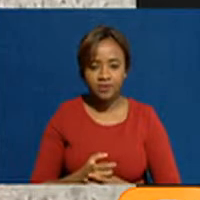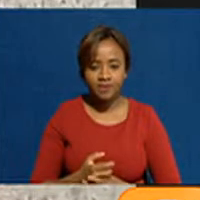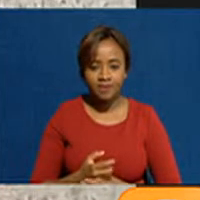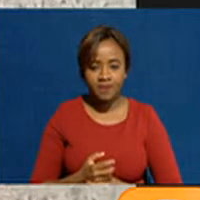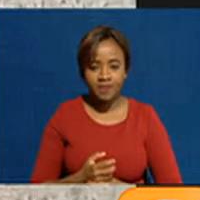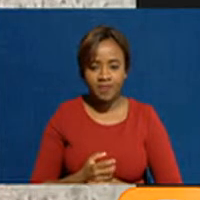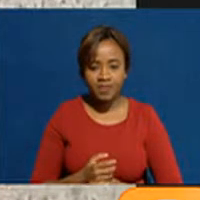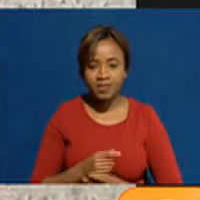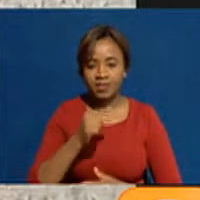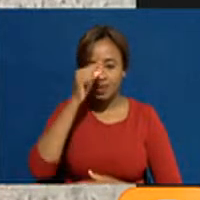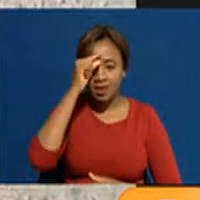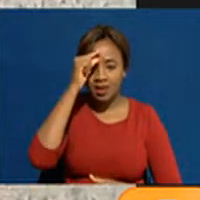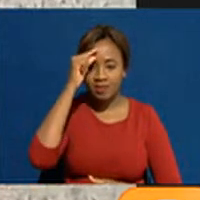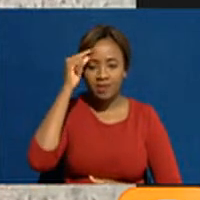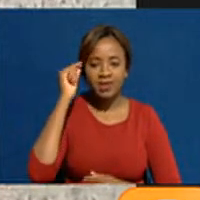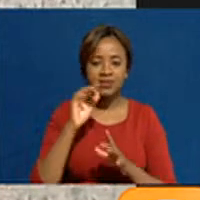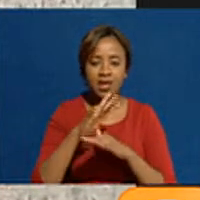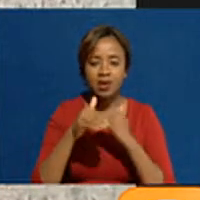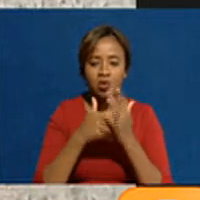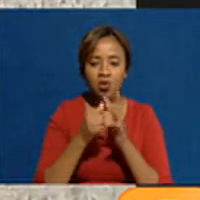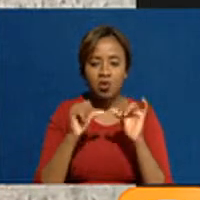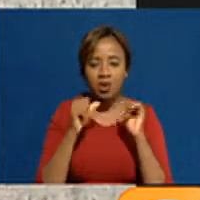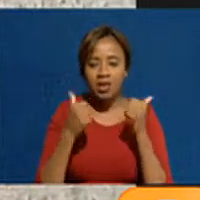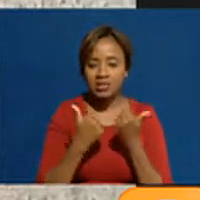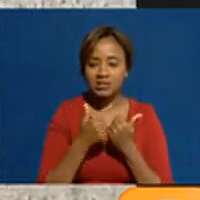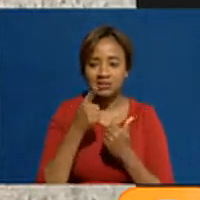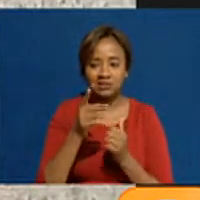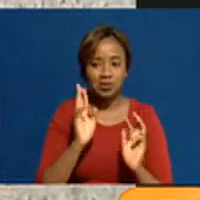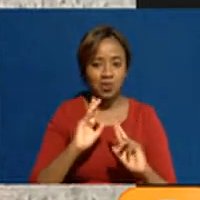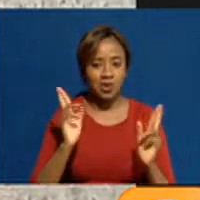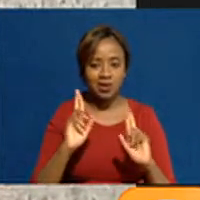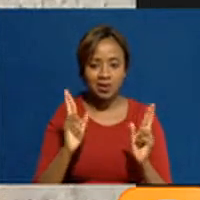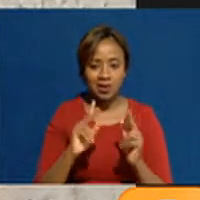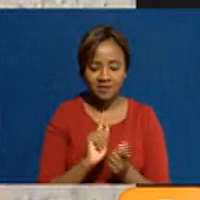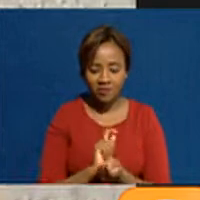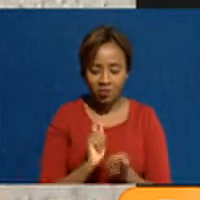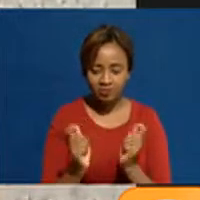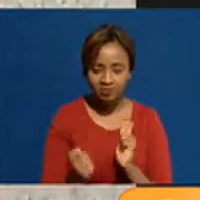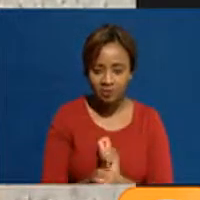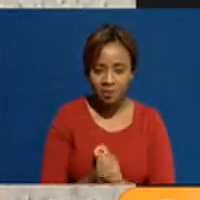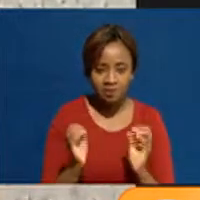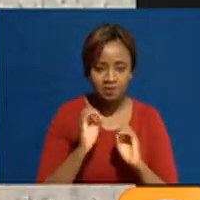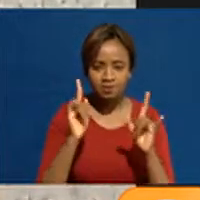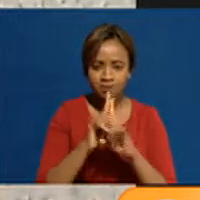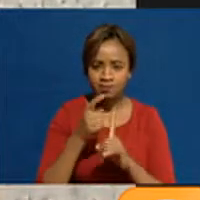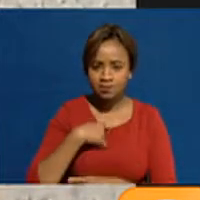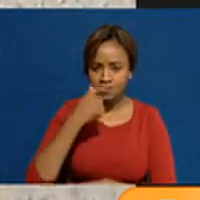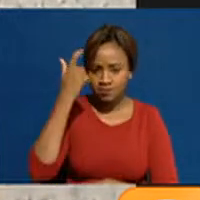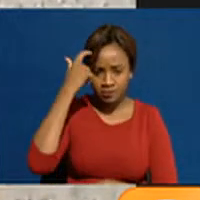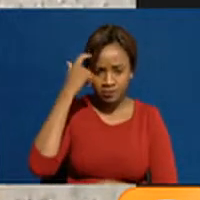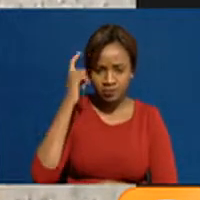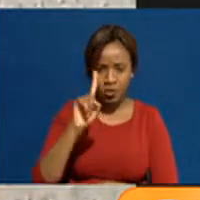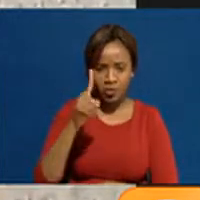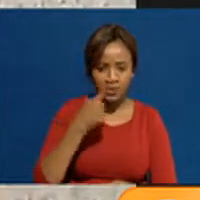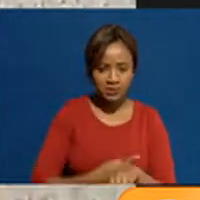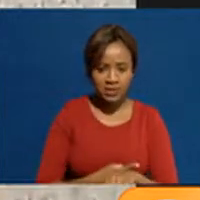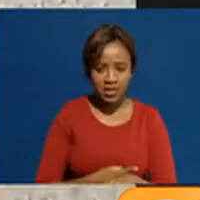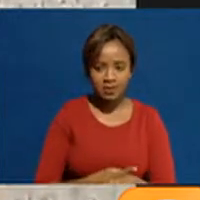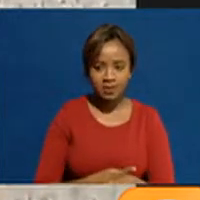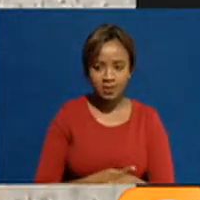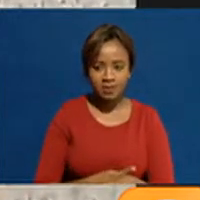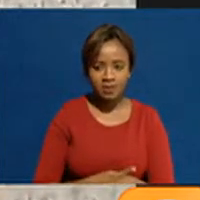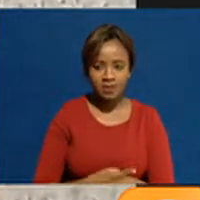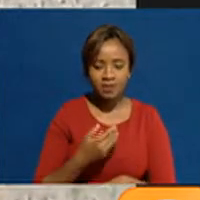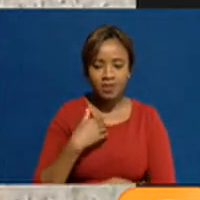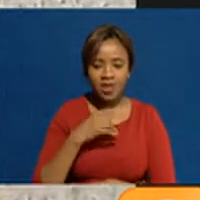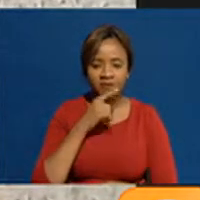whoever, the government and everyone else, I think was not ready for the transition. And I remember there's a time we had parents being